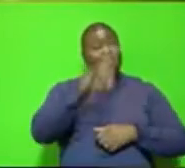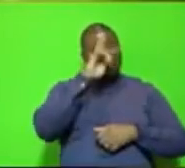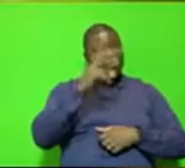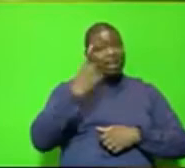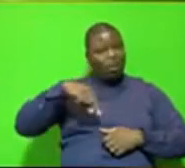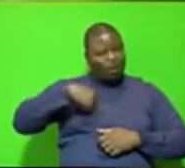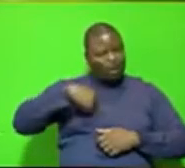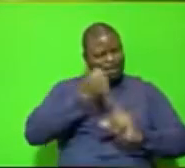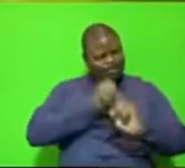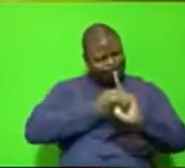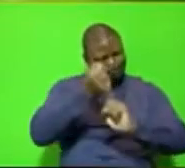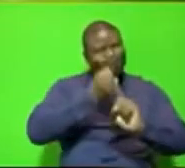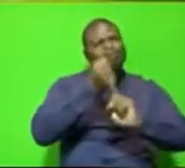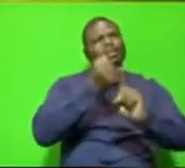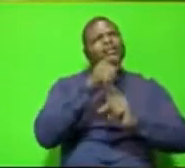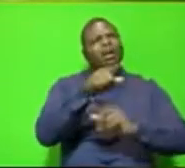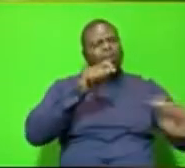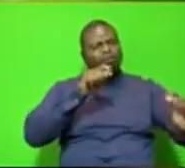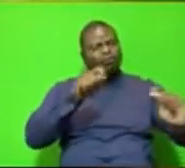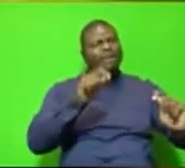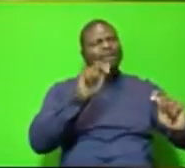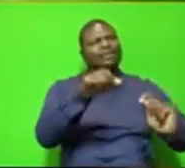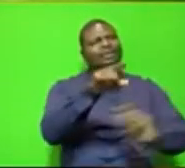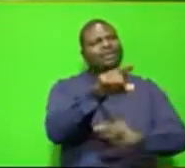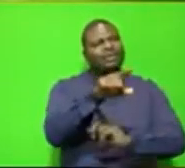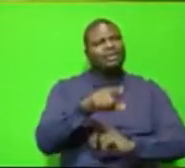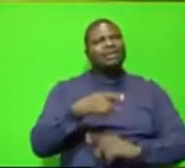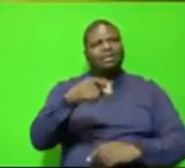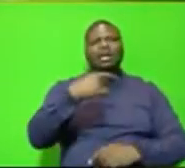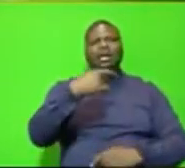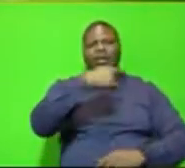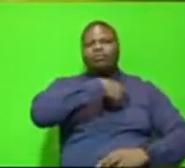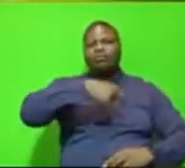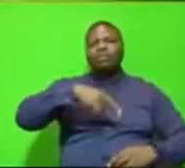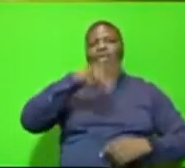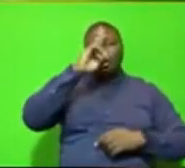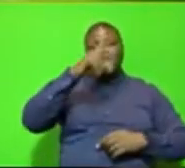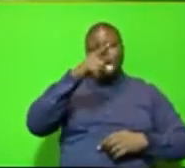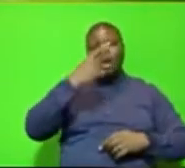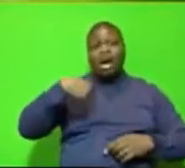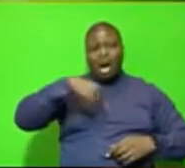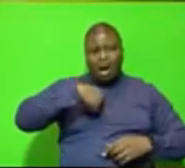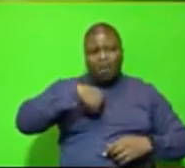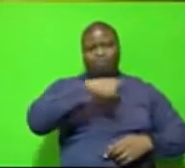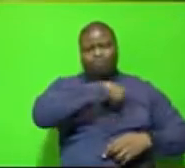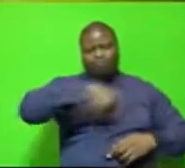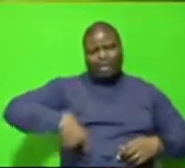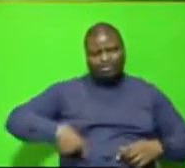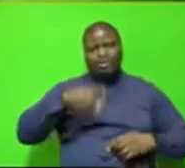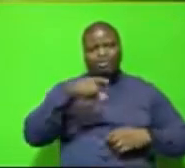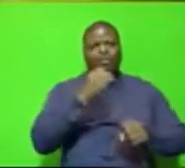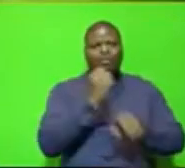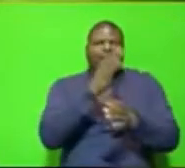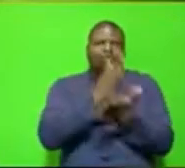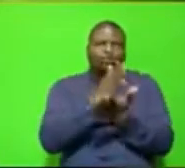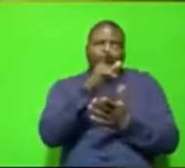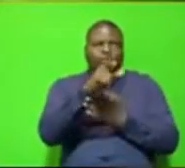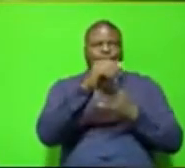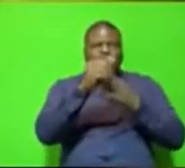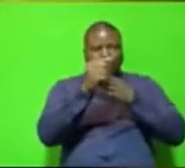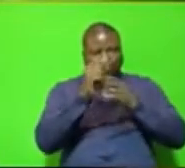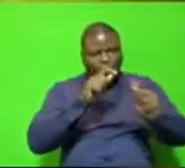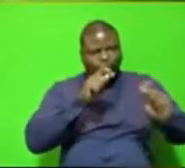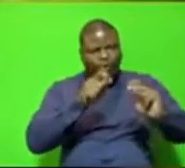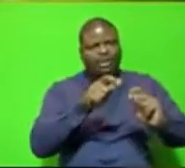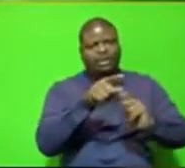catalysts for change. Our presence in decision-making chambers is vital as it amplifies women's voices and ensures